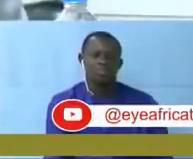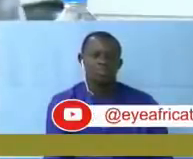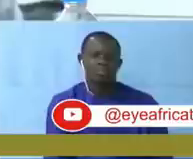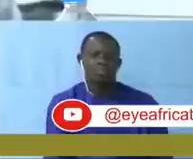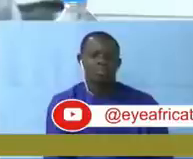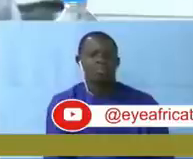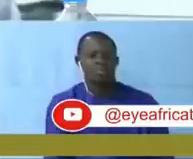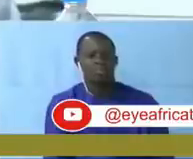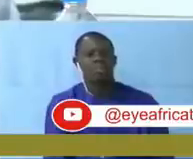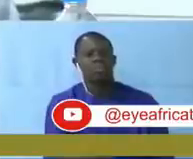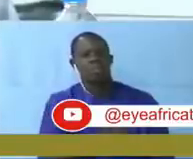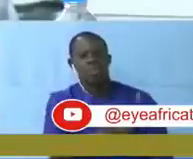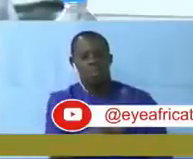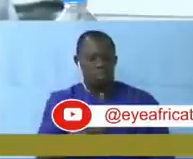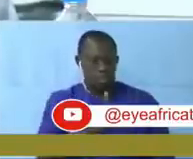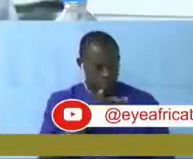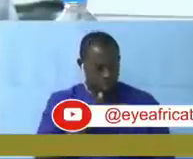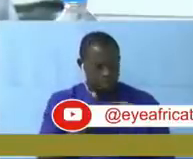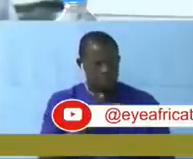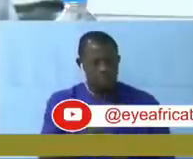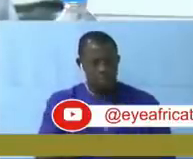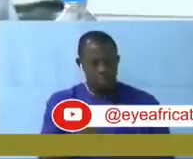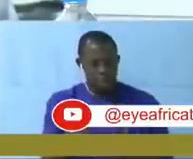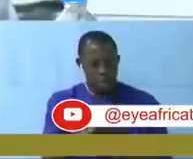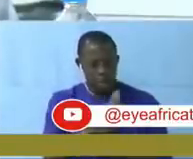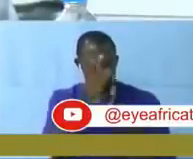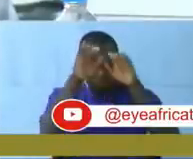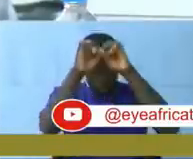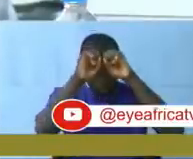on July 22nd